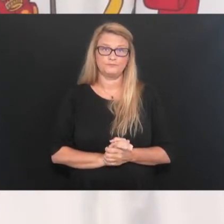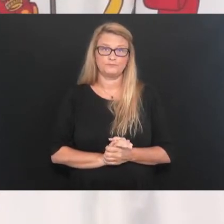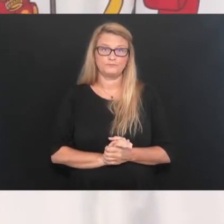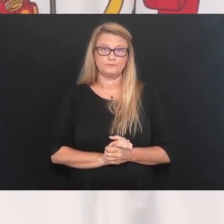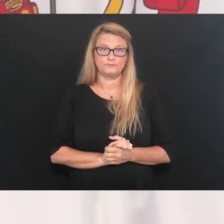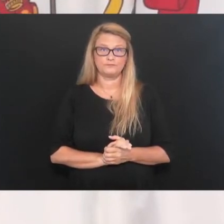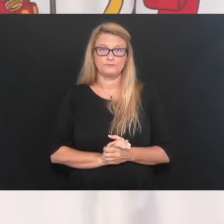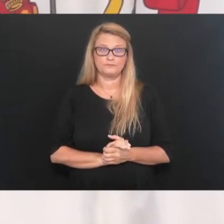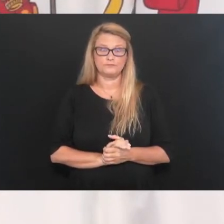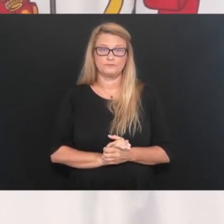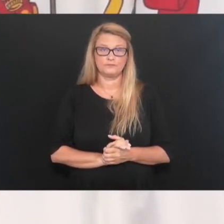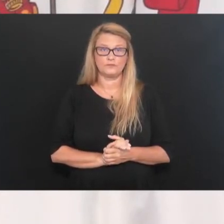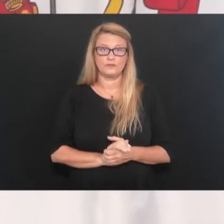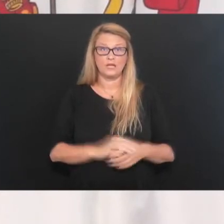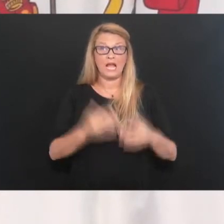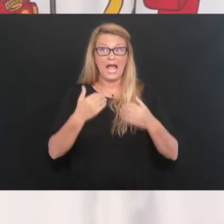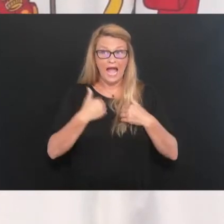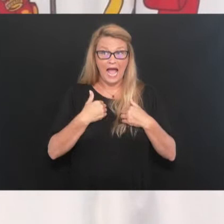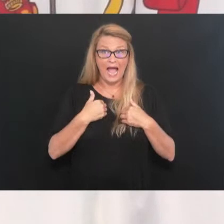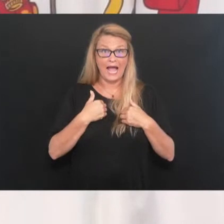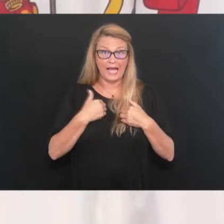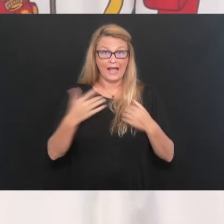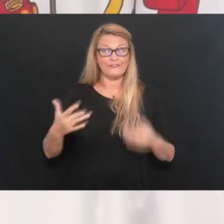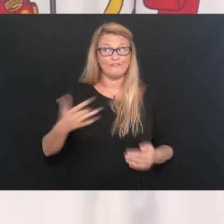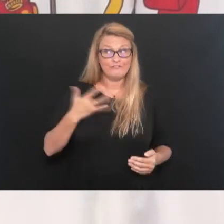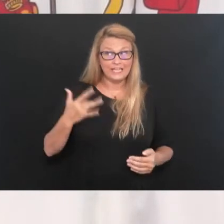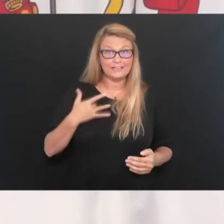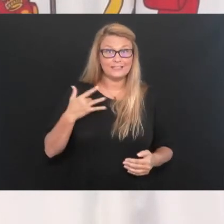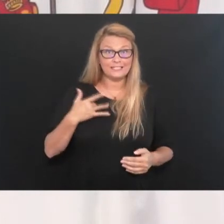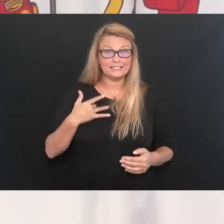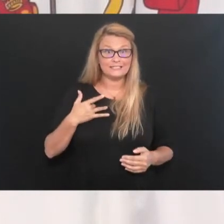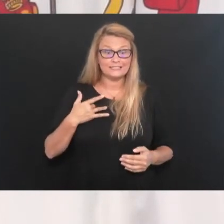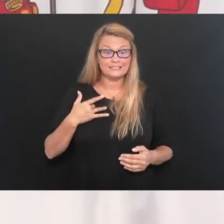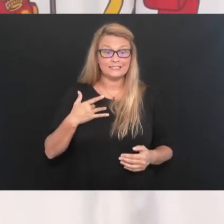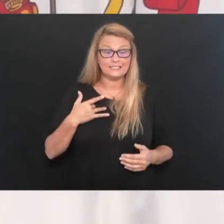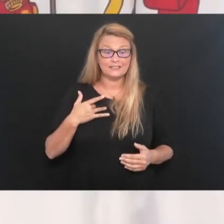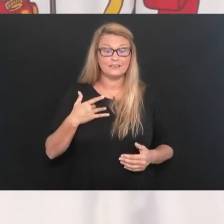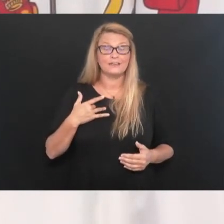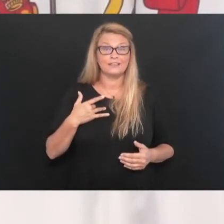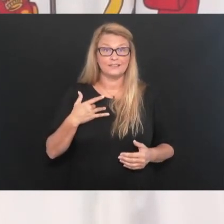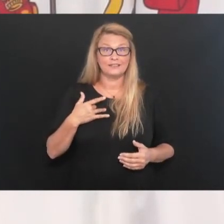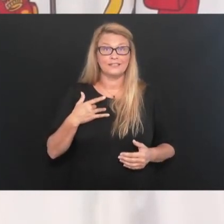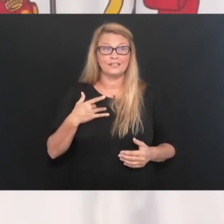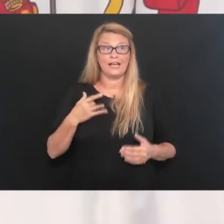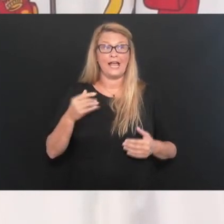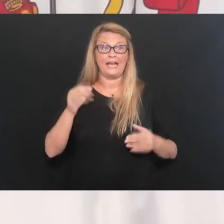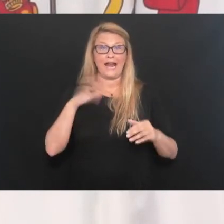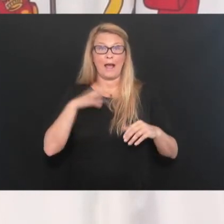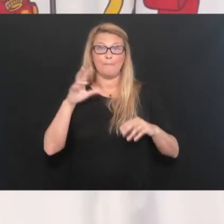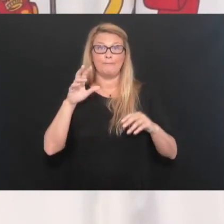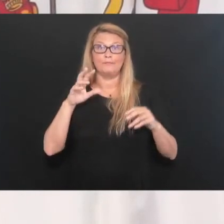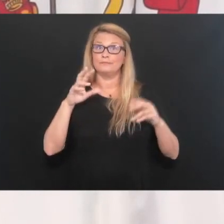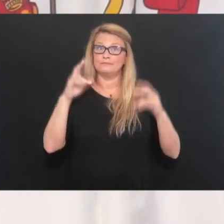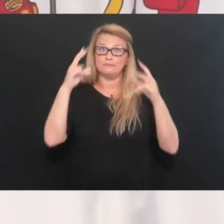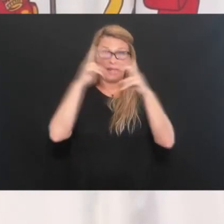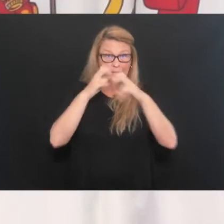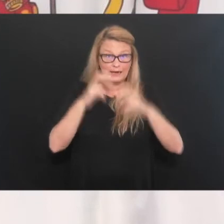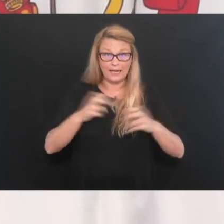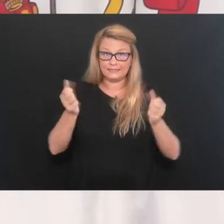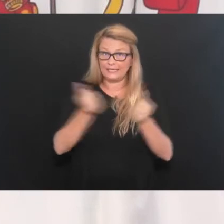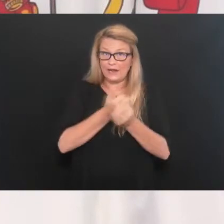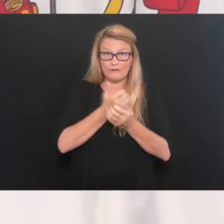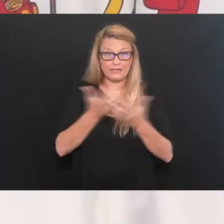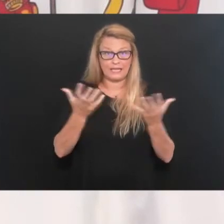have solid conservative feelings about me in every way, and I'm trying to look at it in every way. But at the same